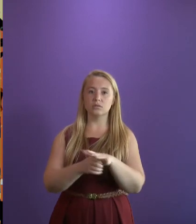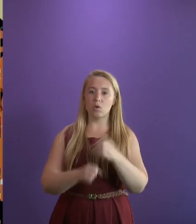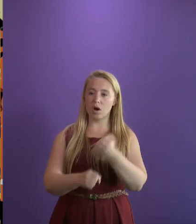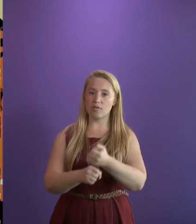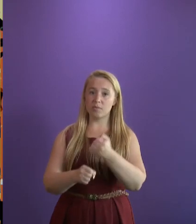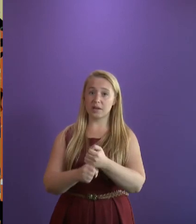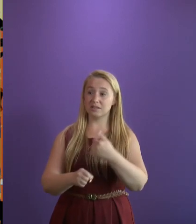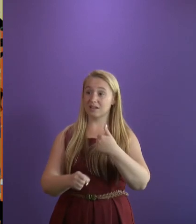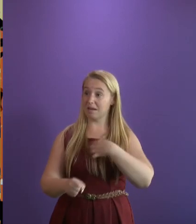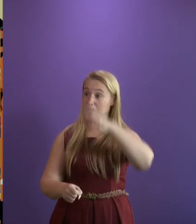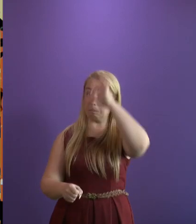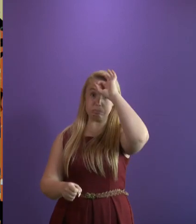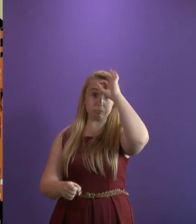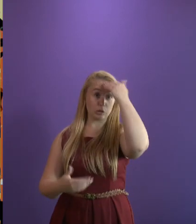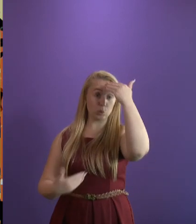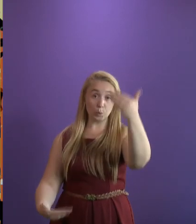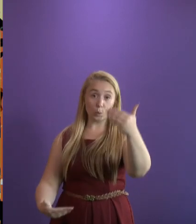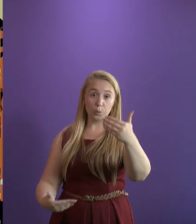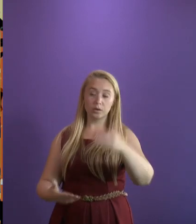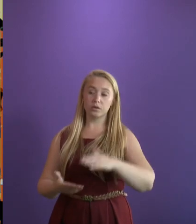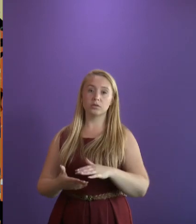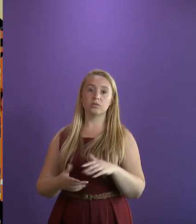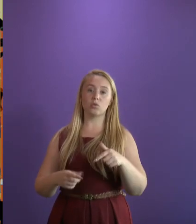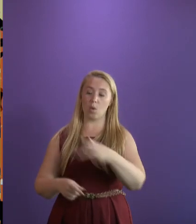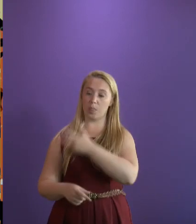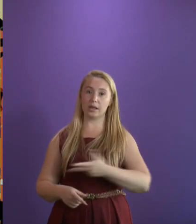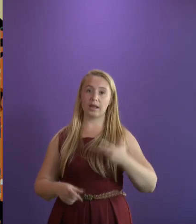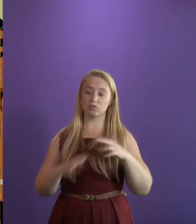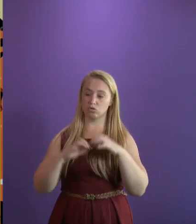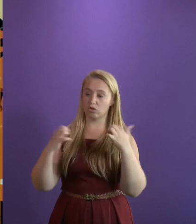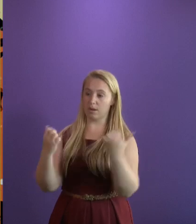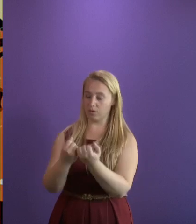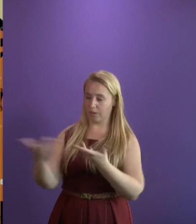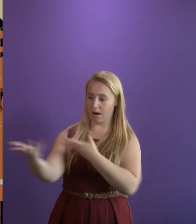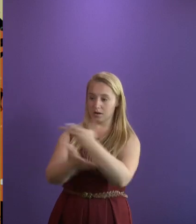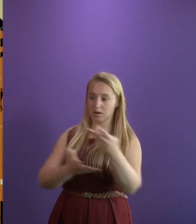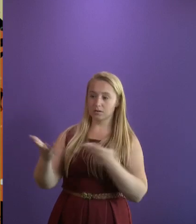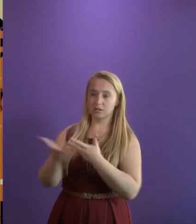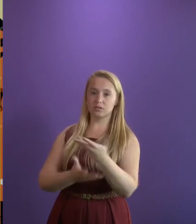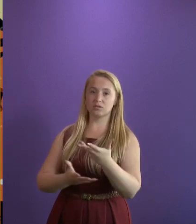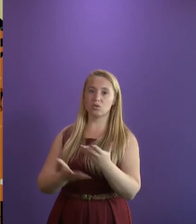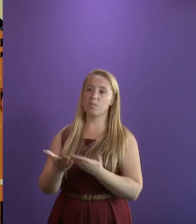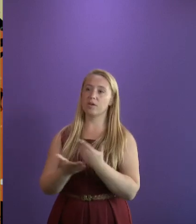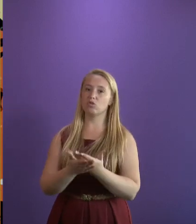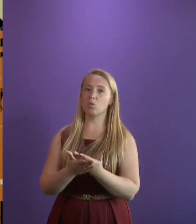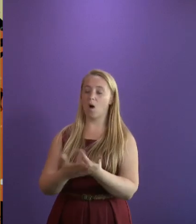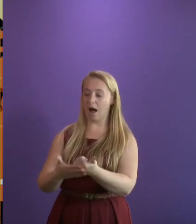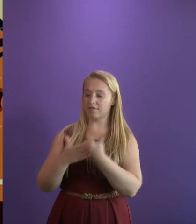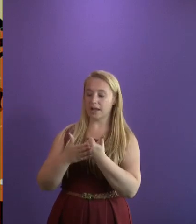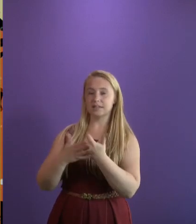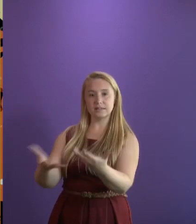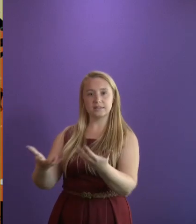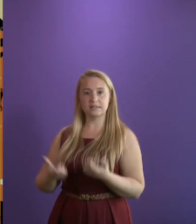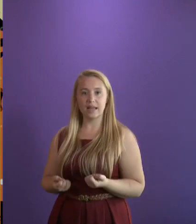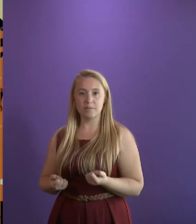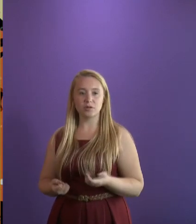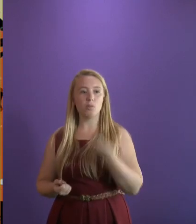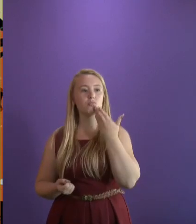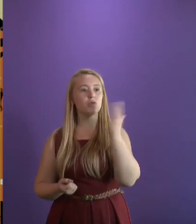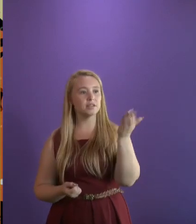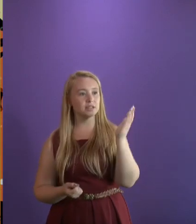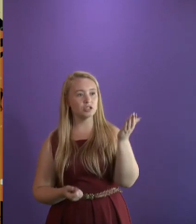part of my knowledge at all, and we're there in the council chamber discussing them. You work with others, you listen to advice, you hear